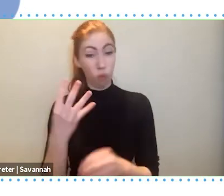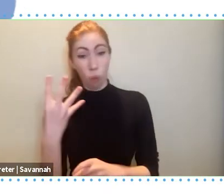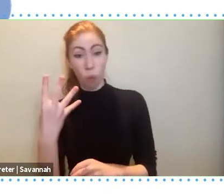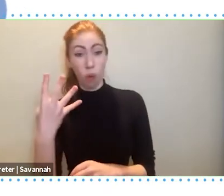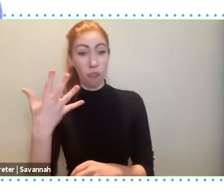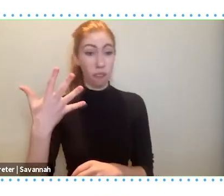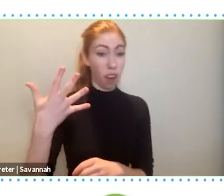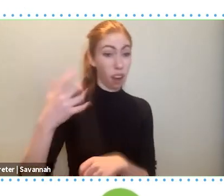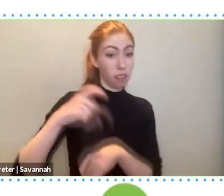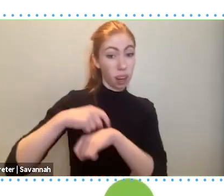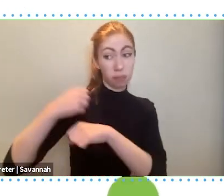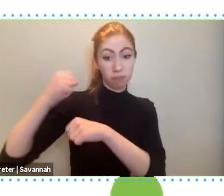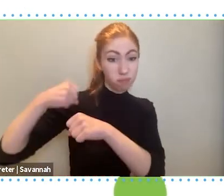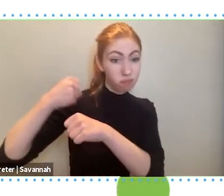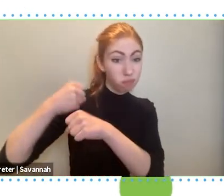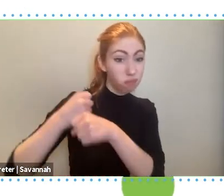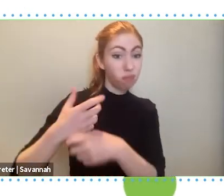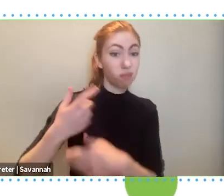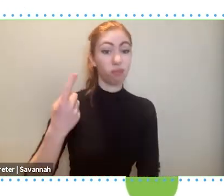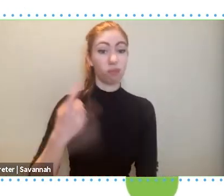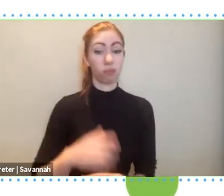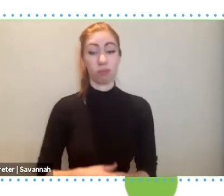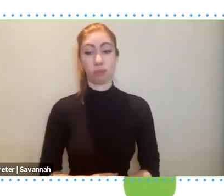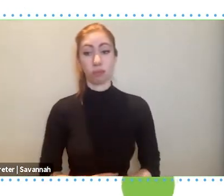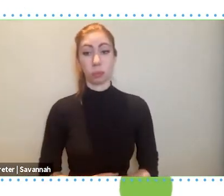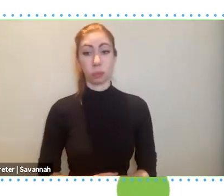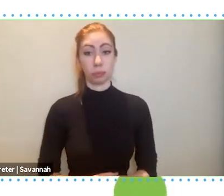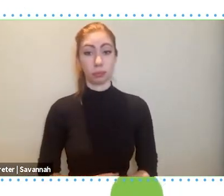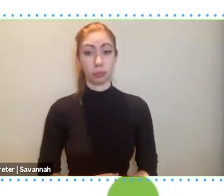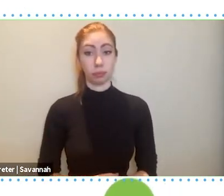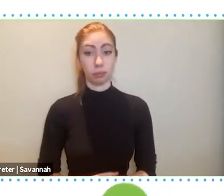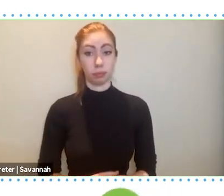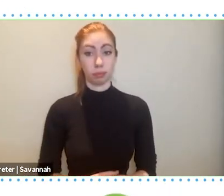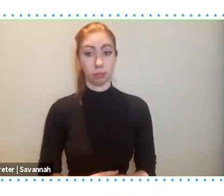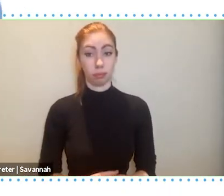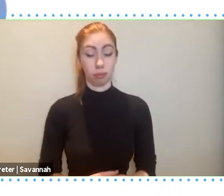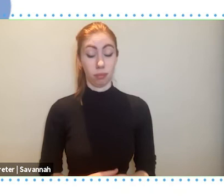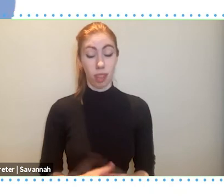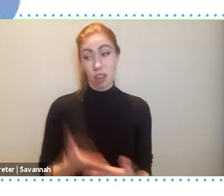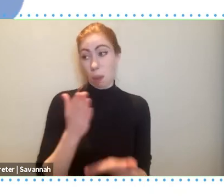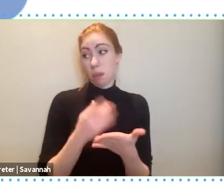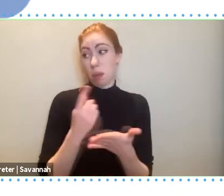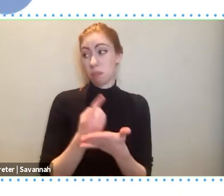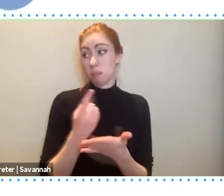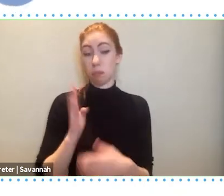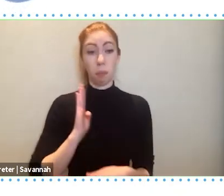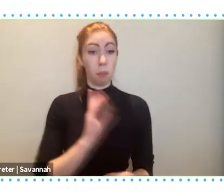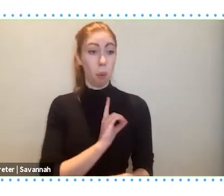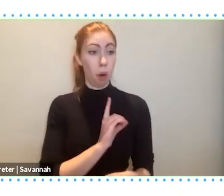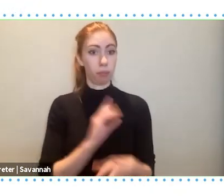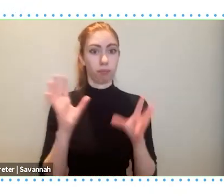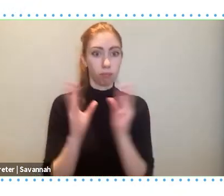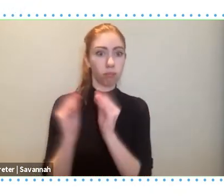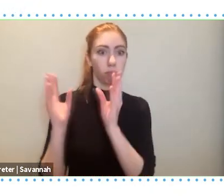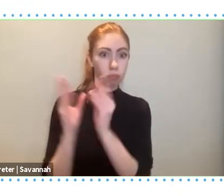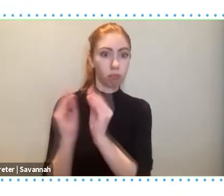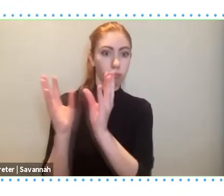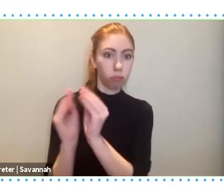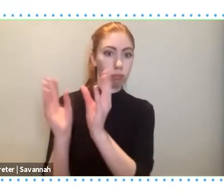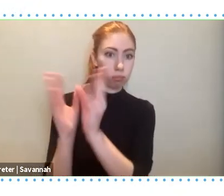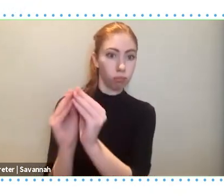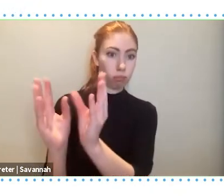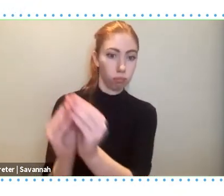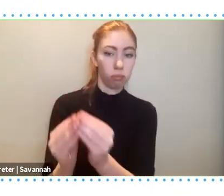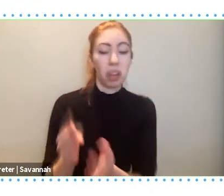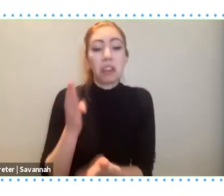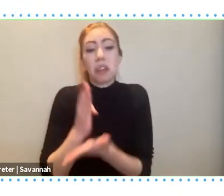is there, you know, and some boards meet far more frequently. You know, there is a huge array